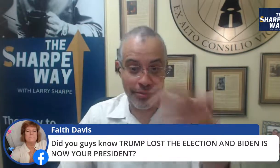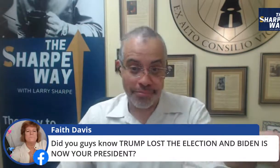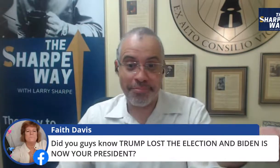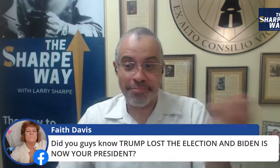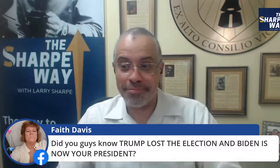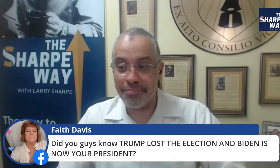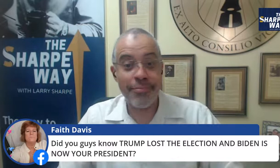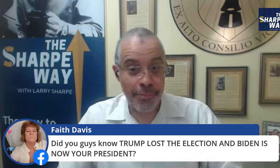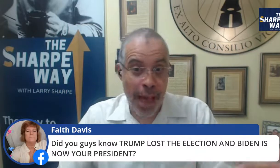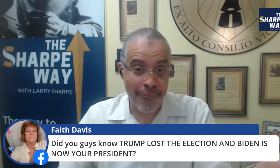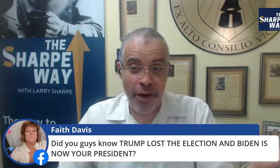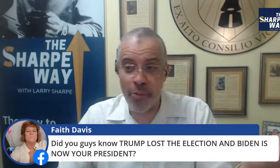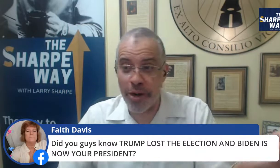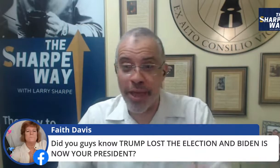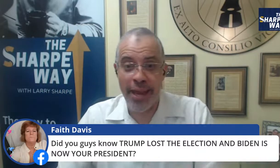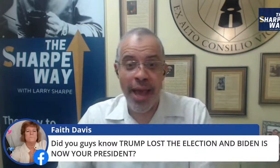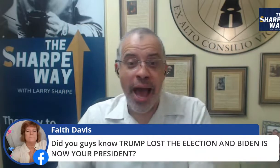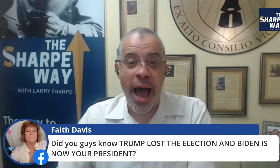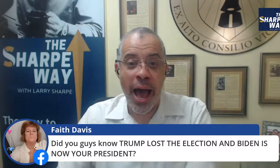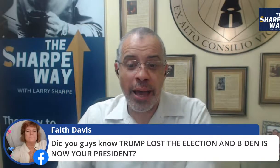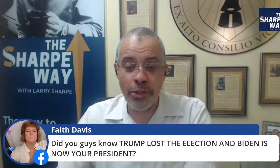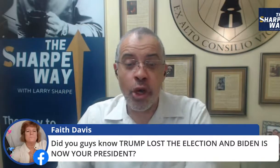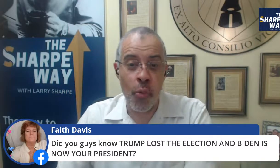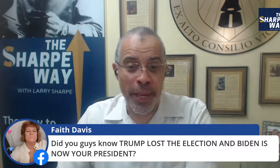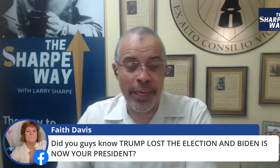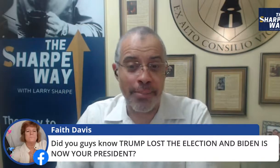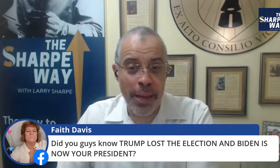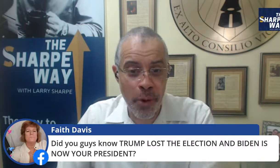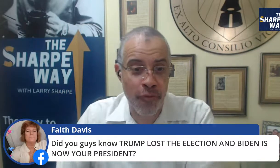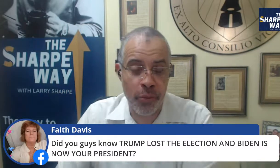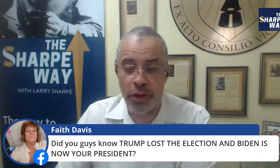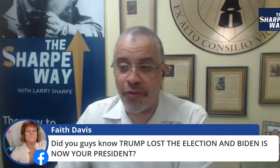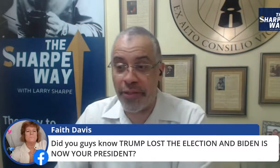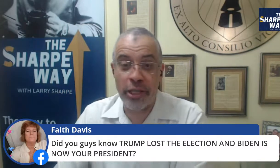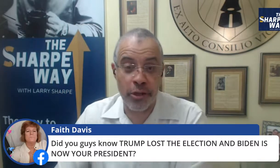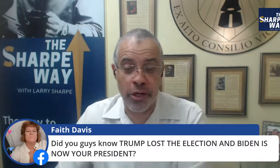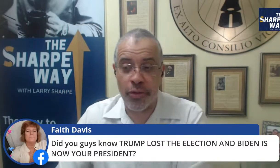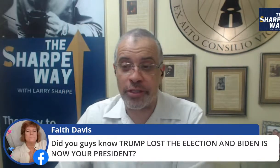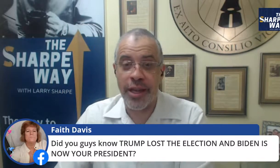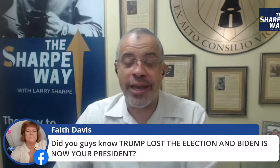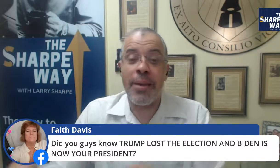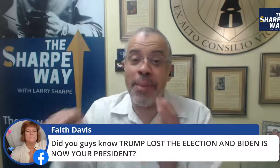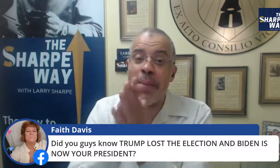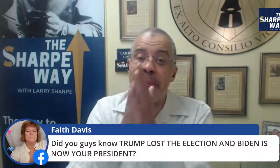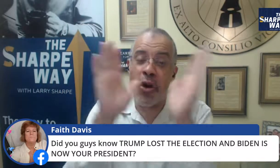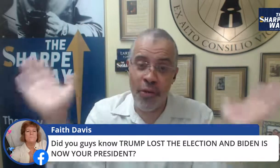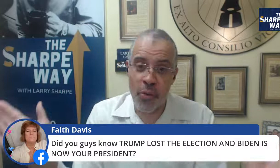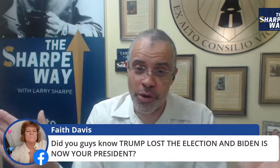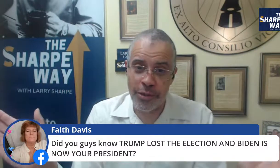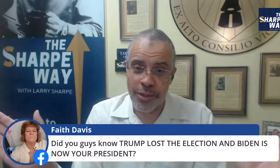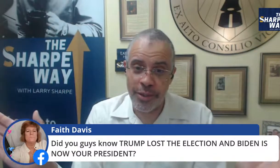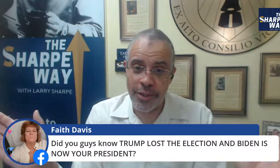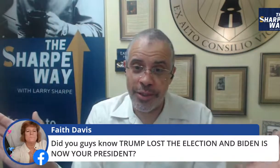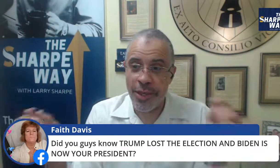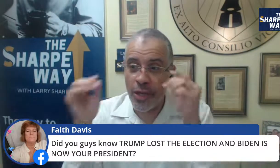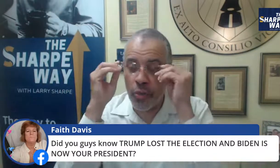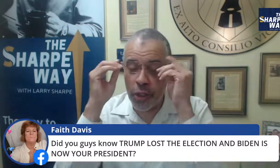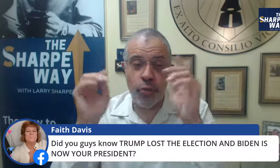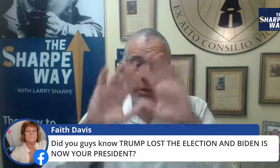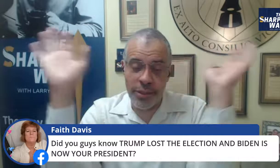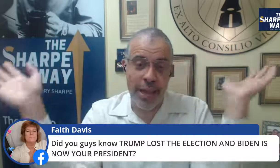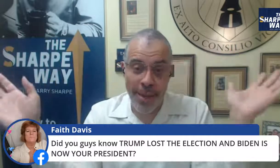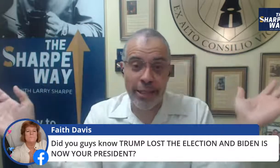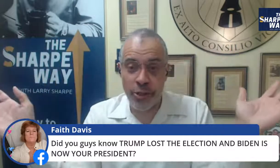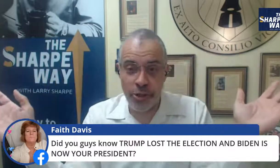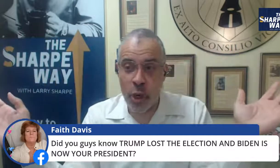part. I'm very aware of that. I was hoping in my perfect world, Faith, in case you don't know this, in my perfect world,